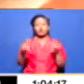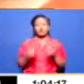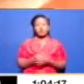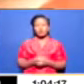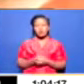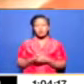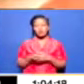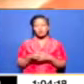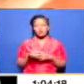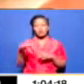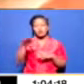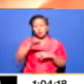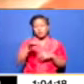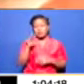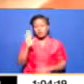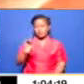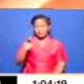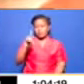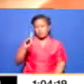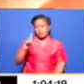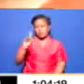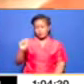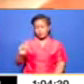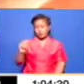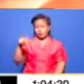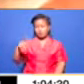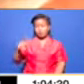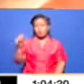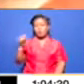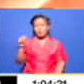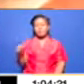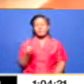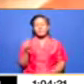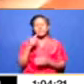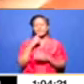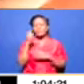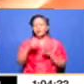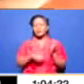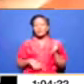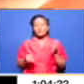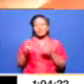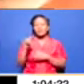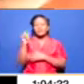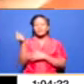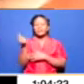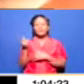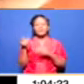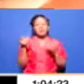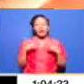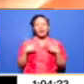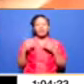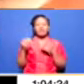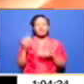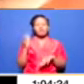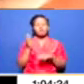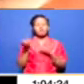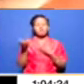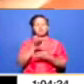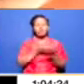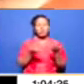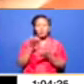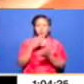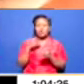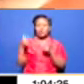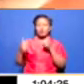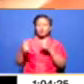in Eldama Ravine, the PS argued that Kenya has a robust economy that relies